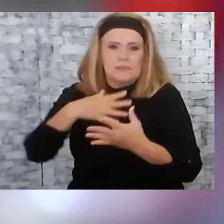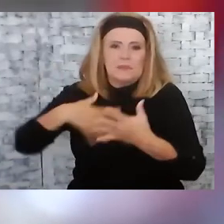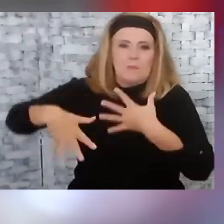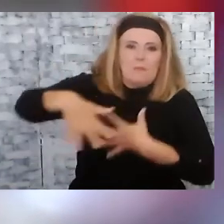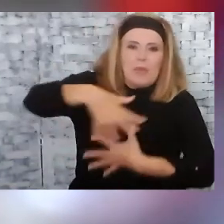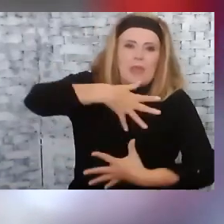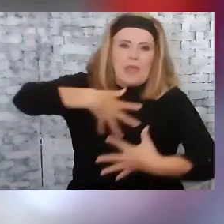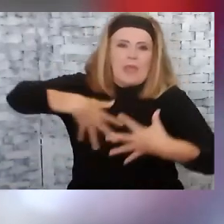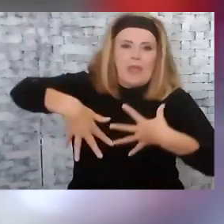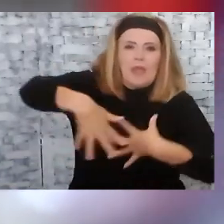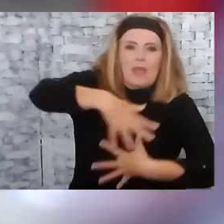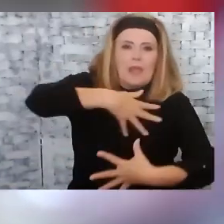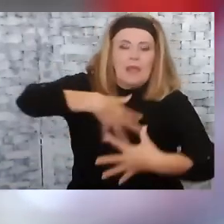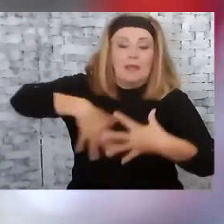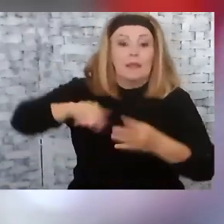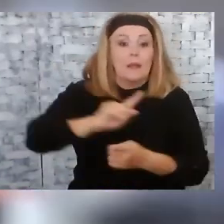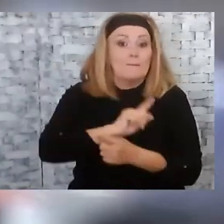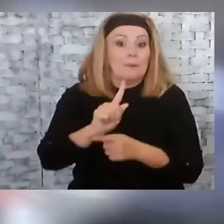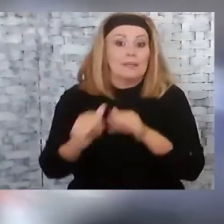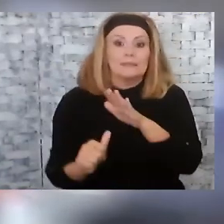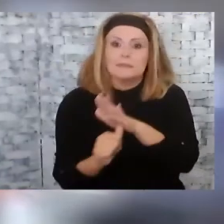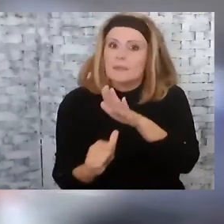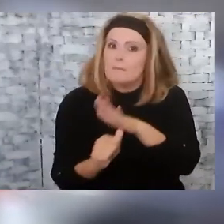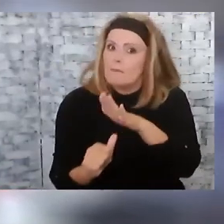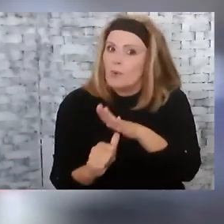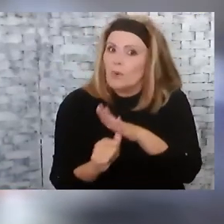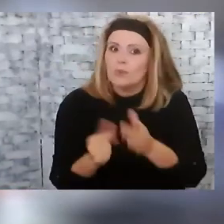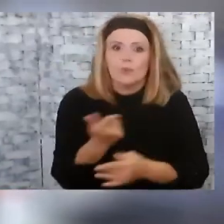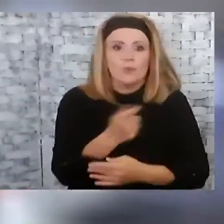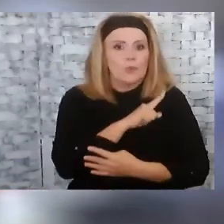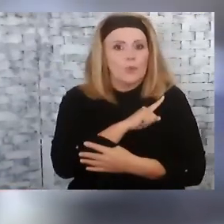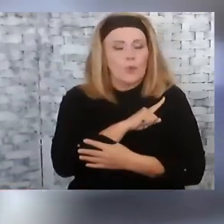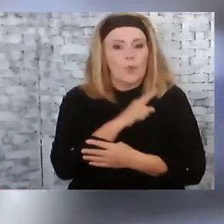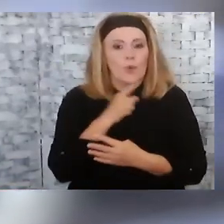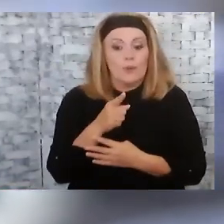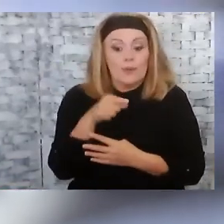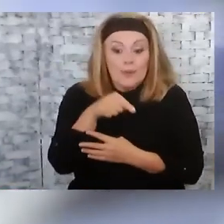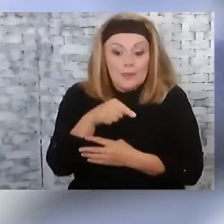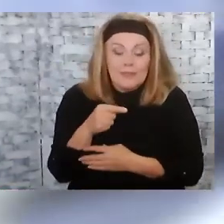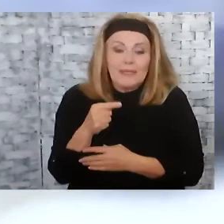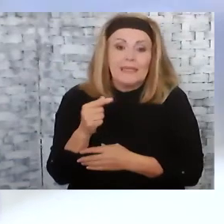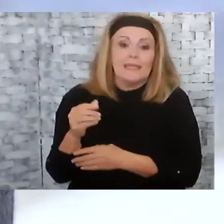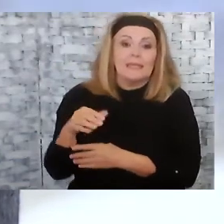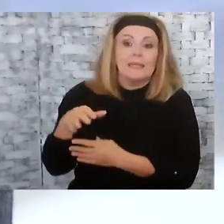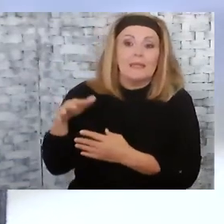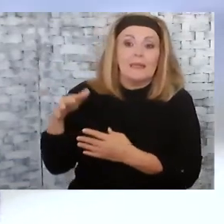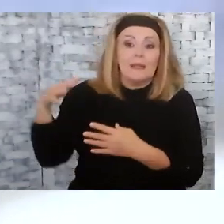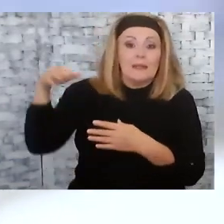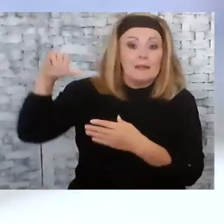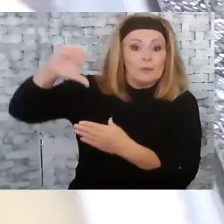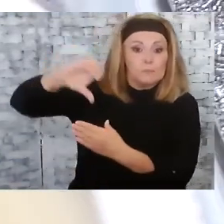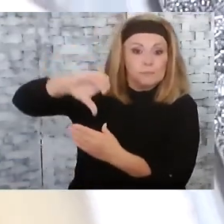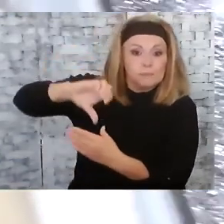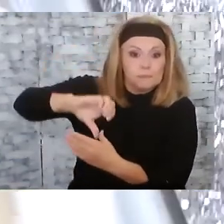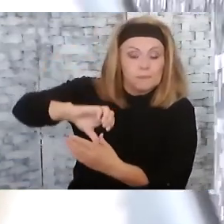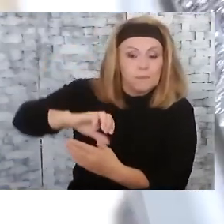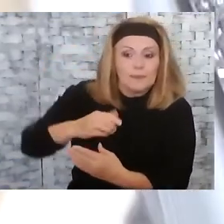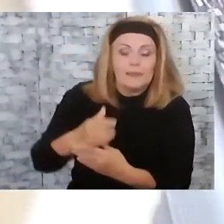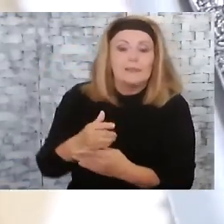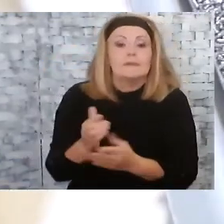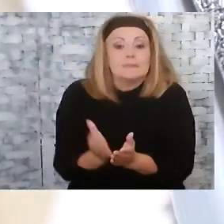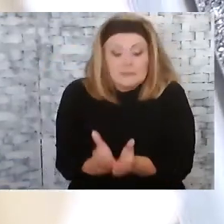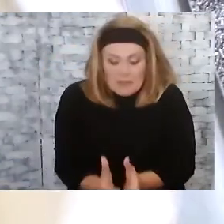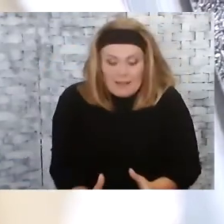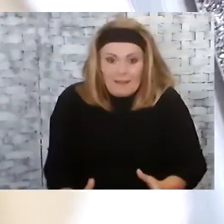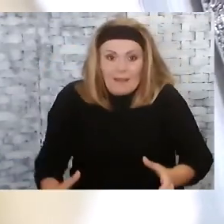metal, but it's actually a very important ingredient. This flux and the impure metal is placed in a vessel called